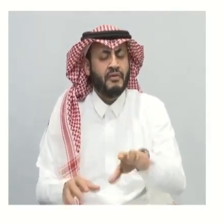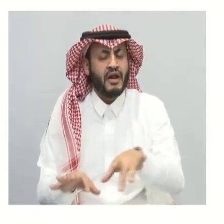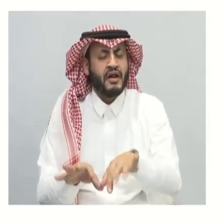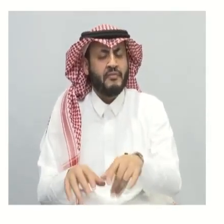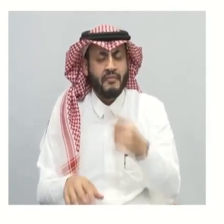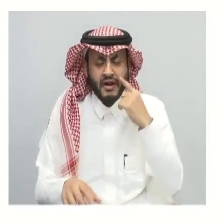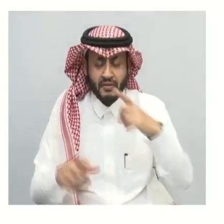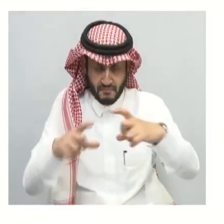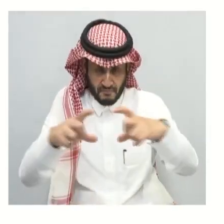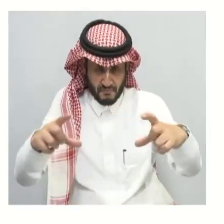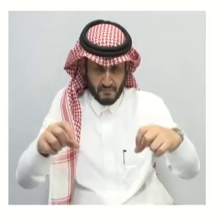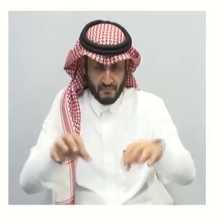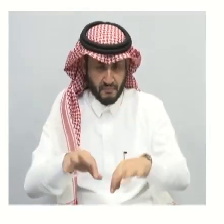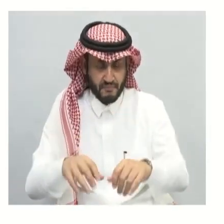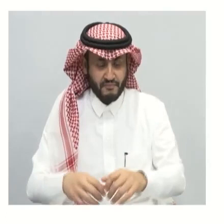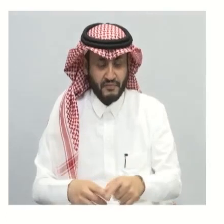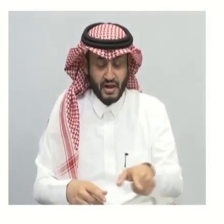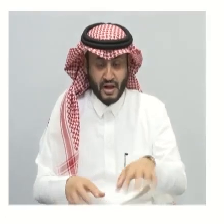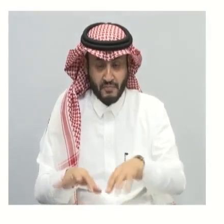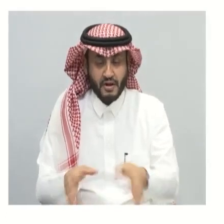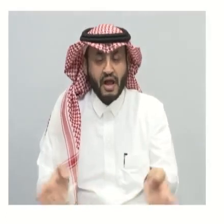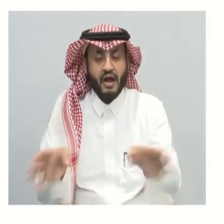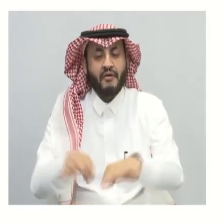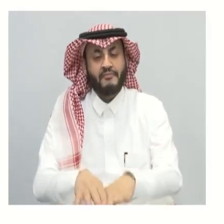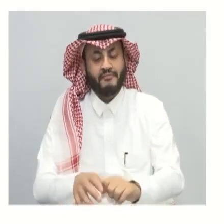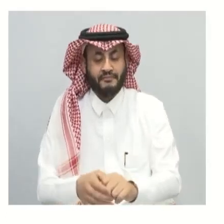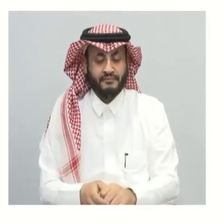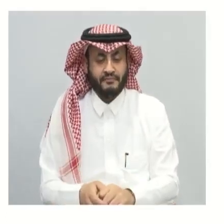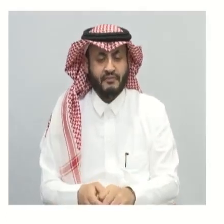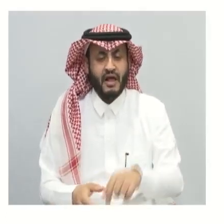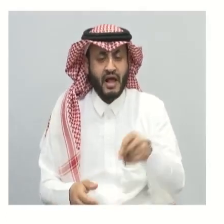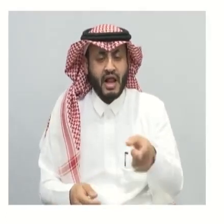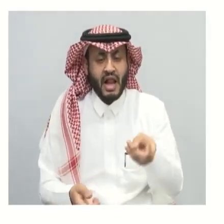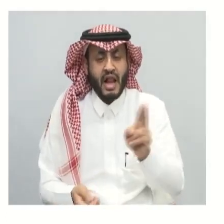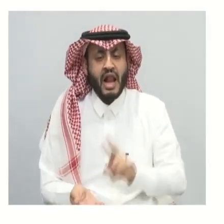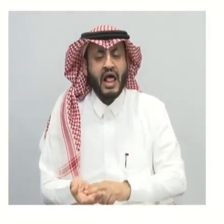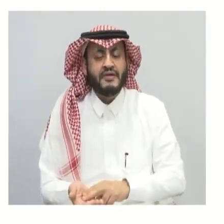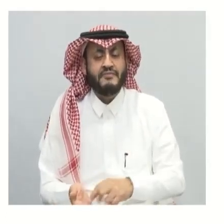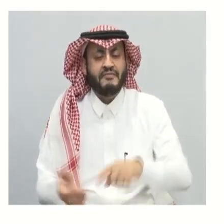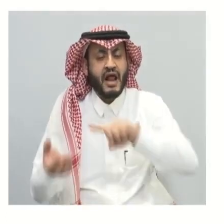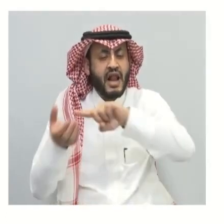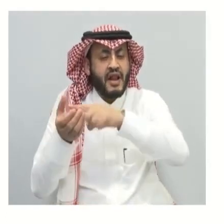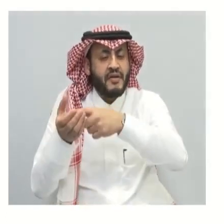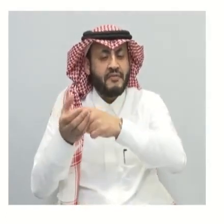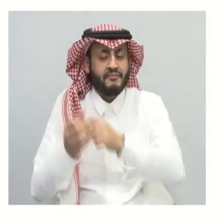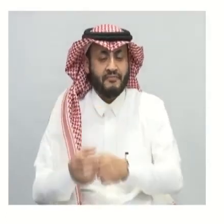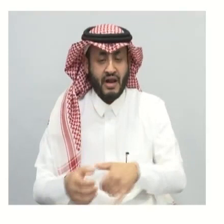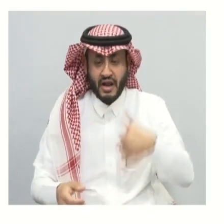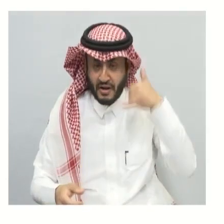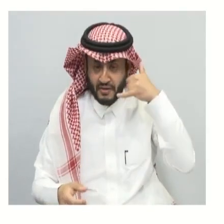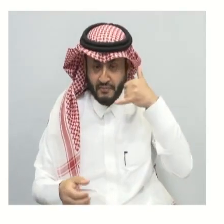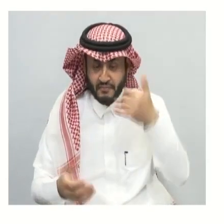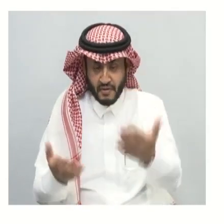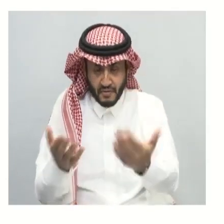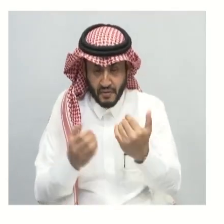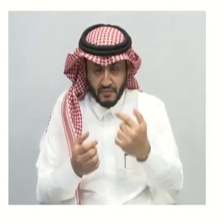screen. The computer crashed. The computer needs to be repaired. I need to call